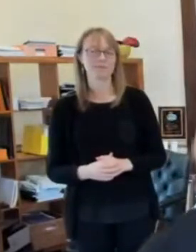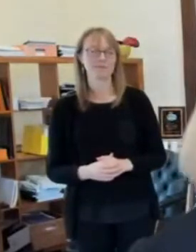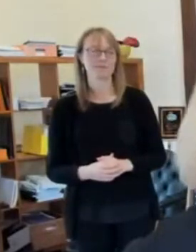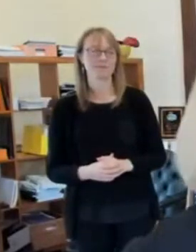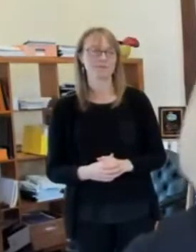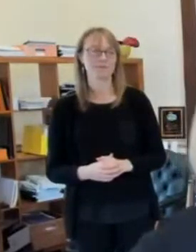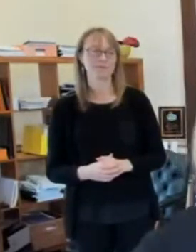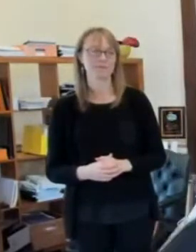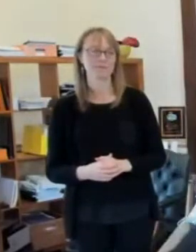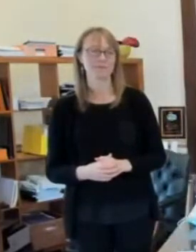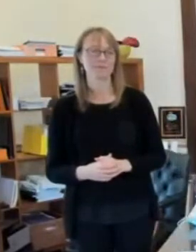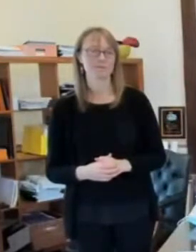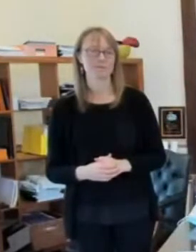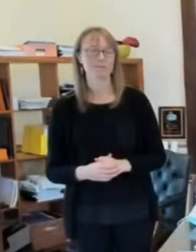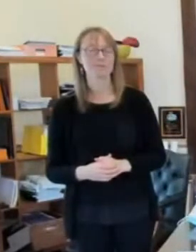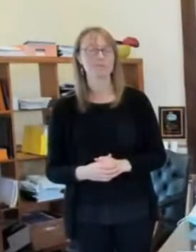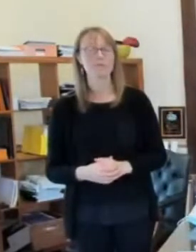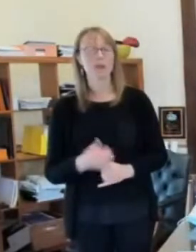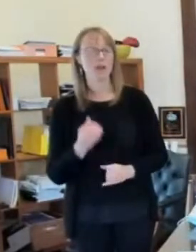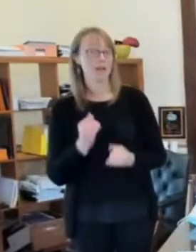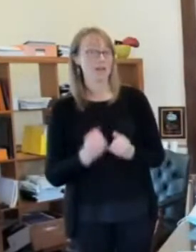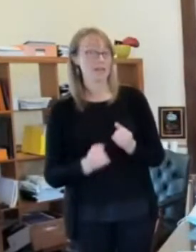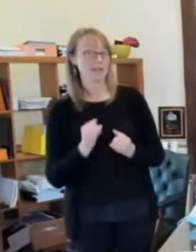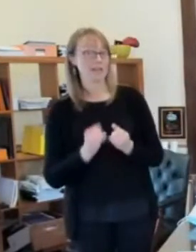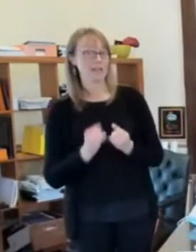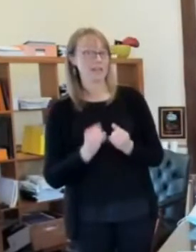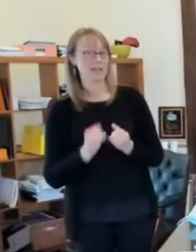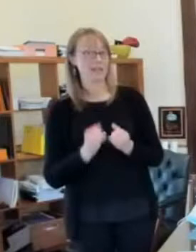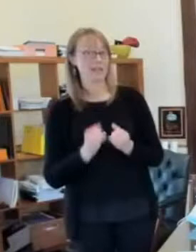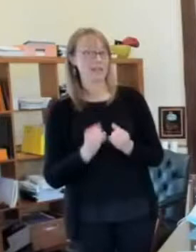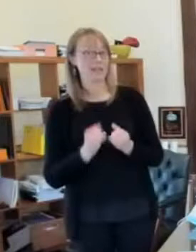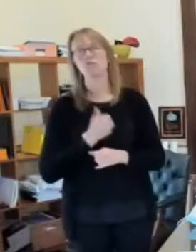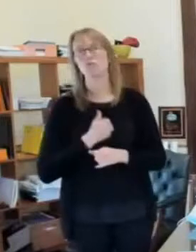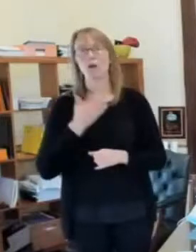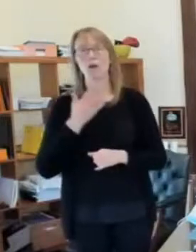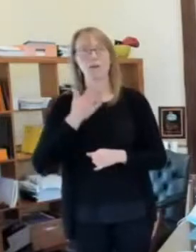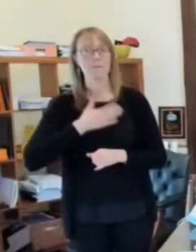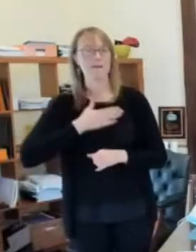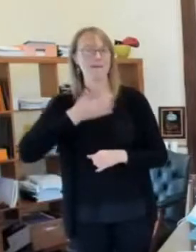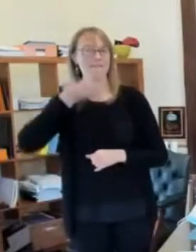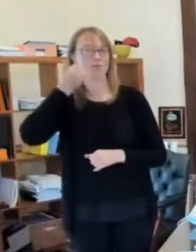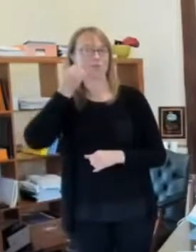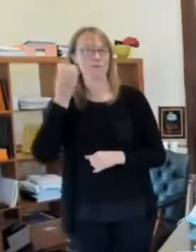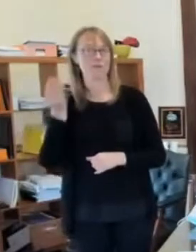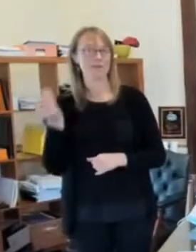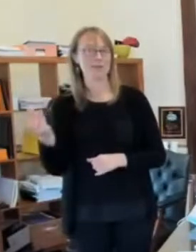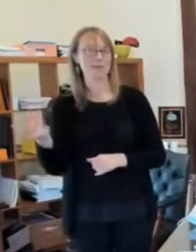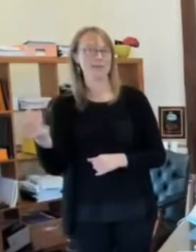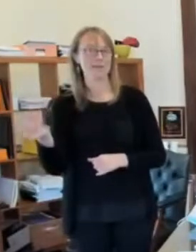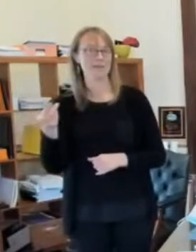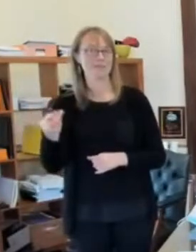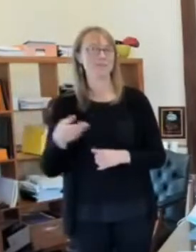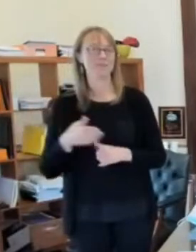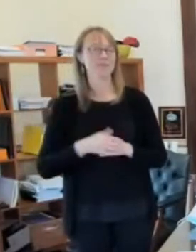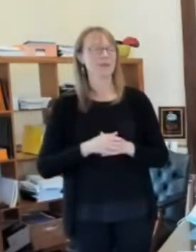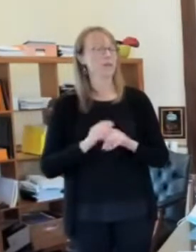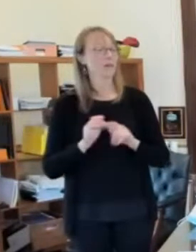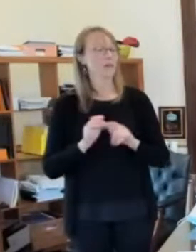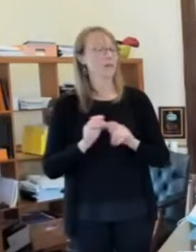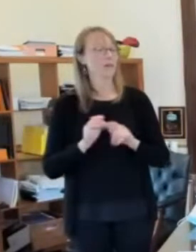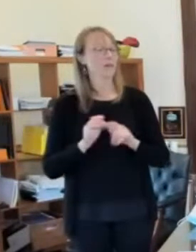And the last new question, and sorry, similar, my phone is beeping. There we go.